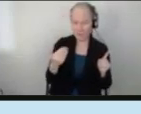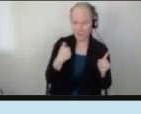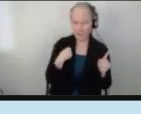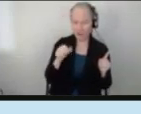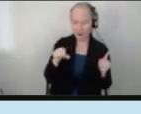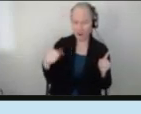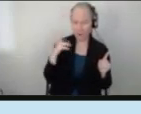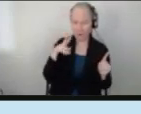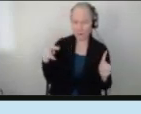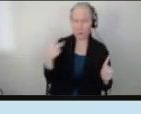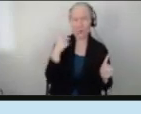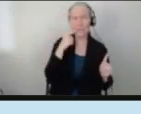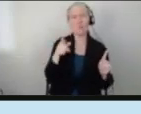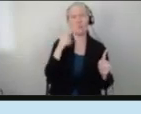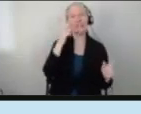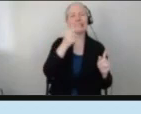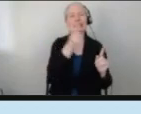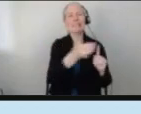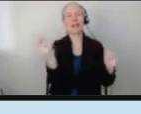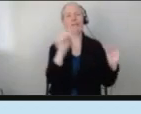cross-agency perspective.